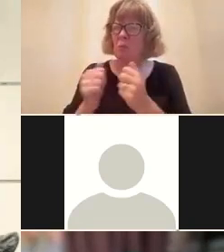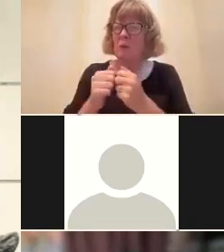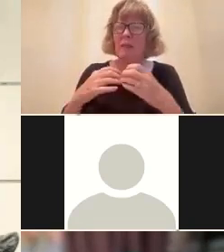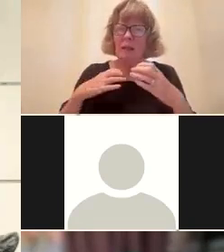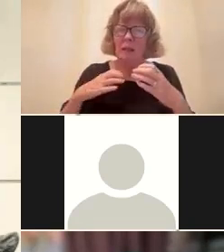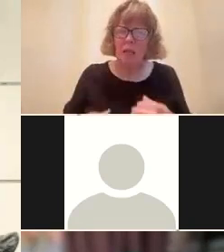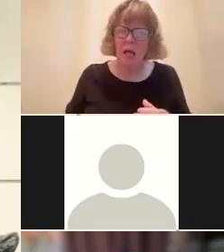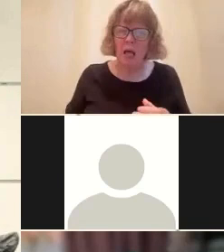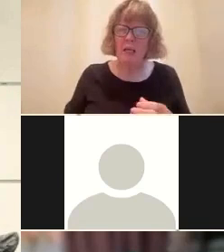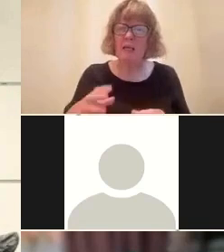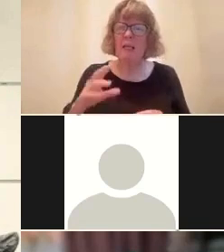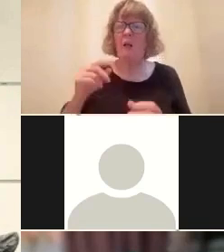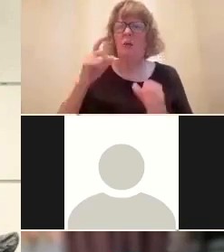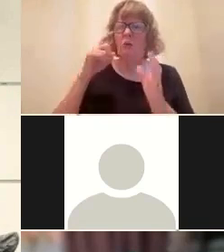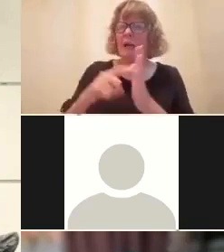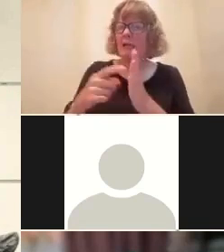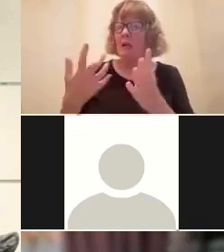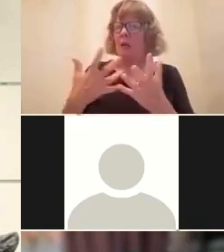emotional safety needs,